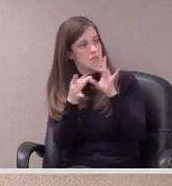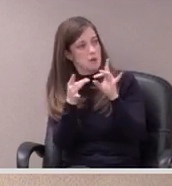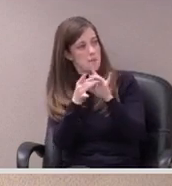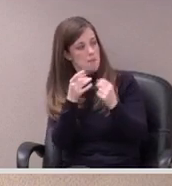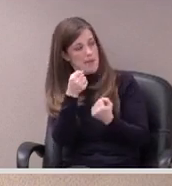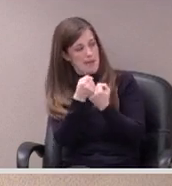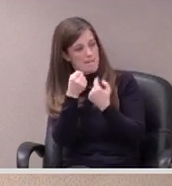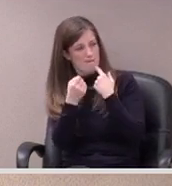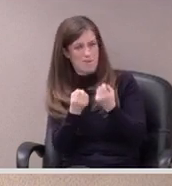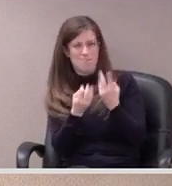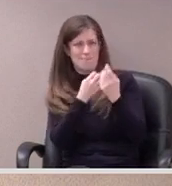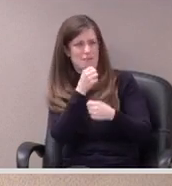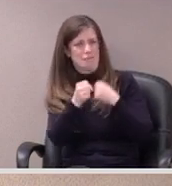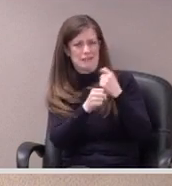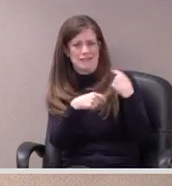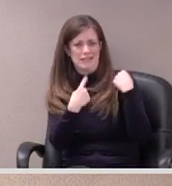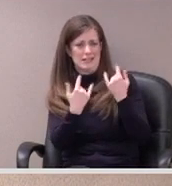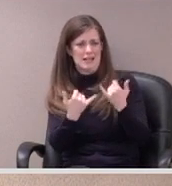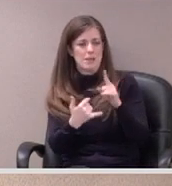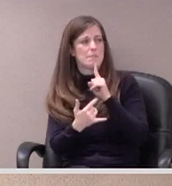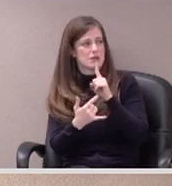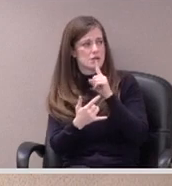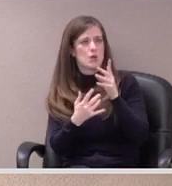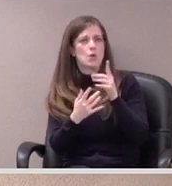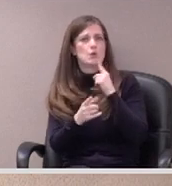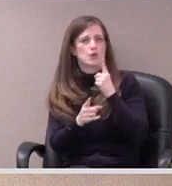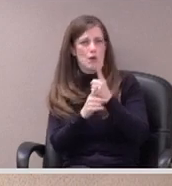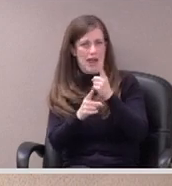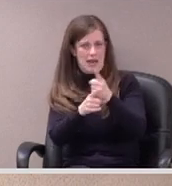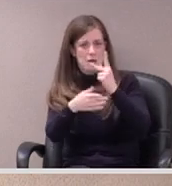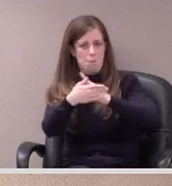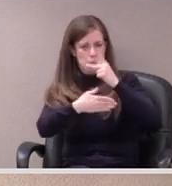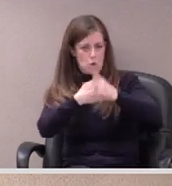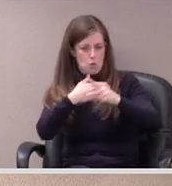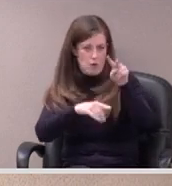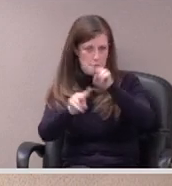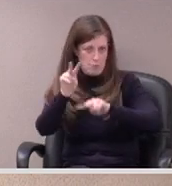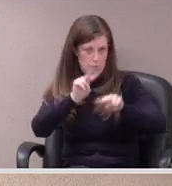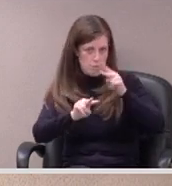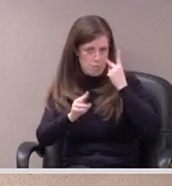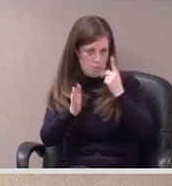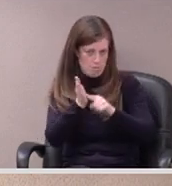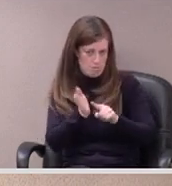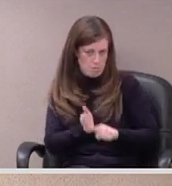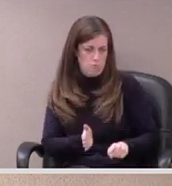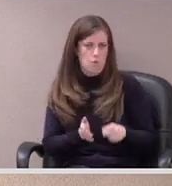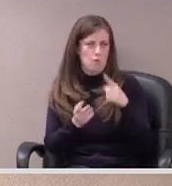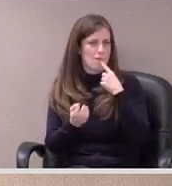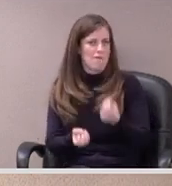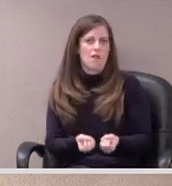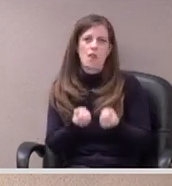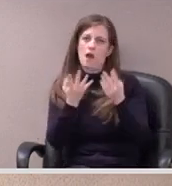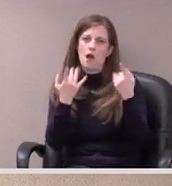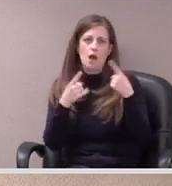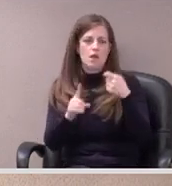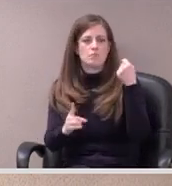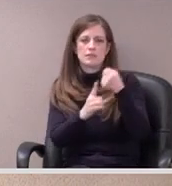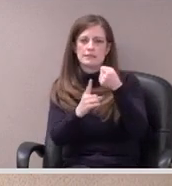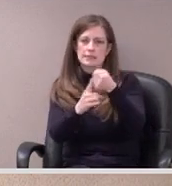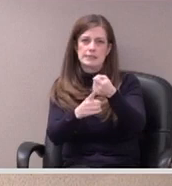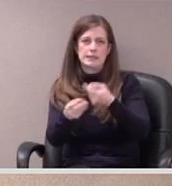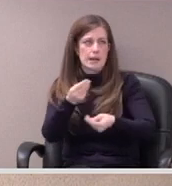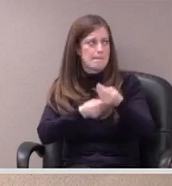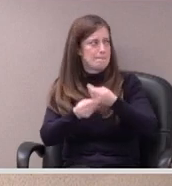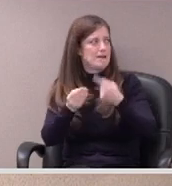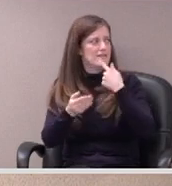advocating for a number of years now of making sure we do adequate program review. Mm-hmm. You know, we have a lot of things that are going to be hitting our budget here in the